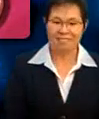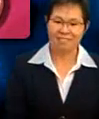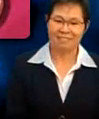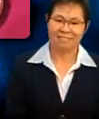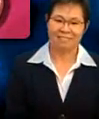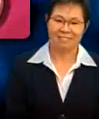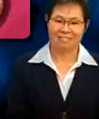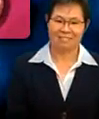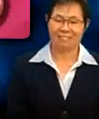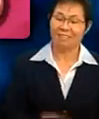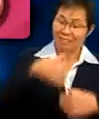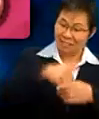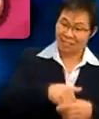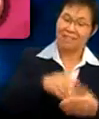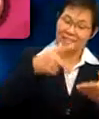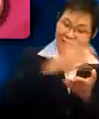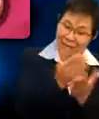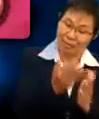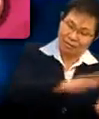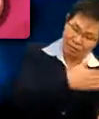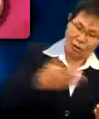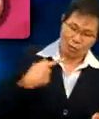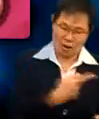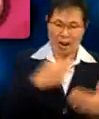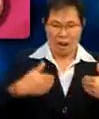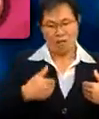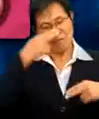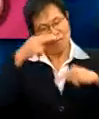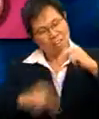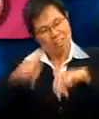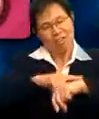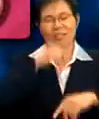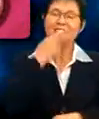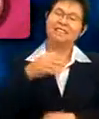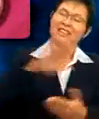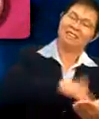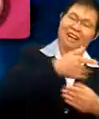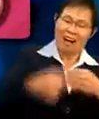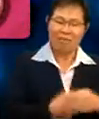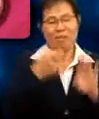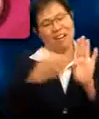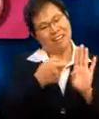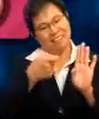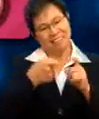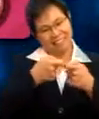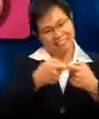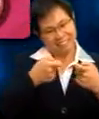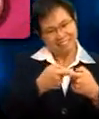electricity. In segment Songs, we will have a fun time singing a song about